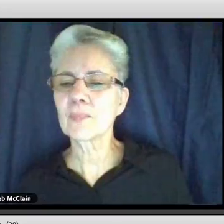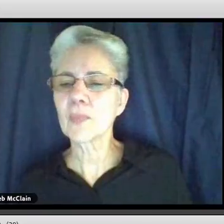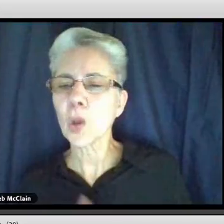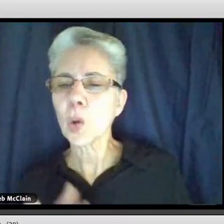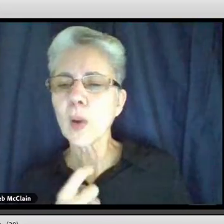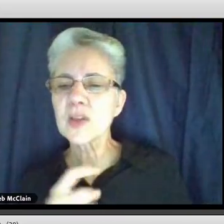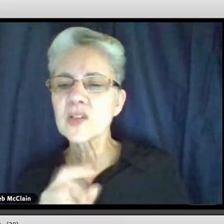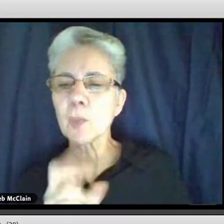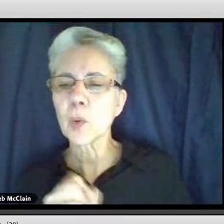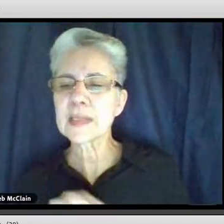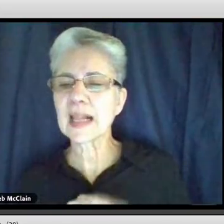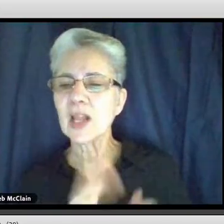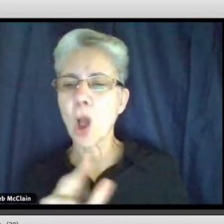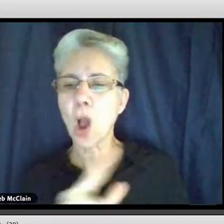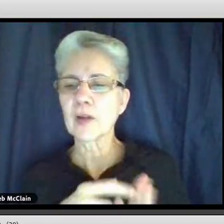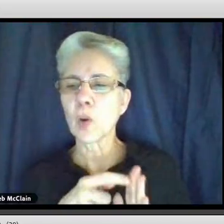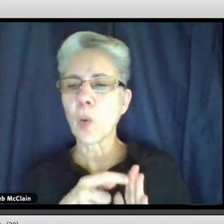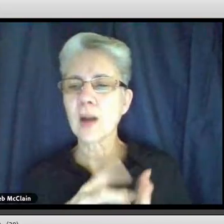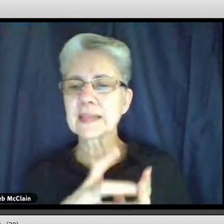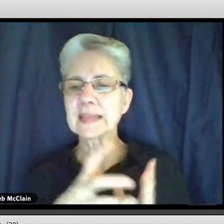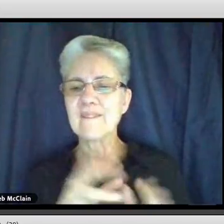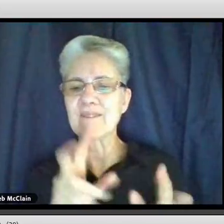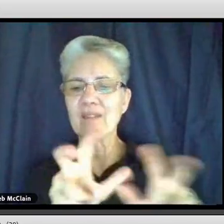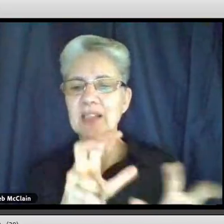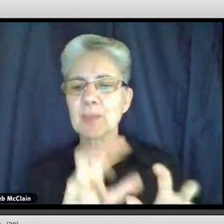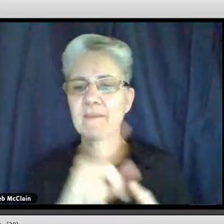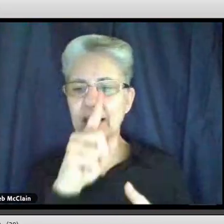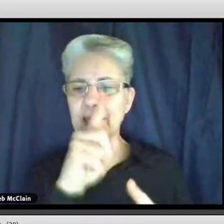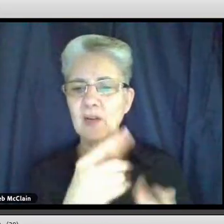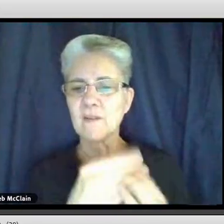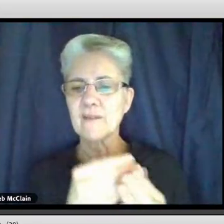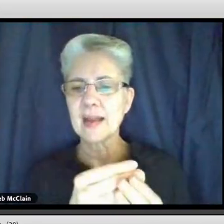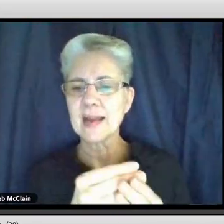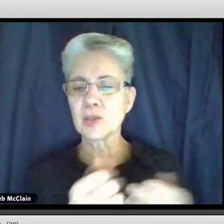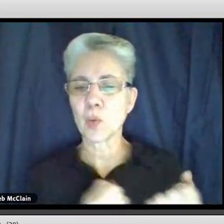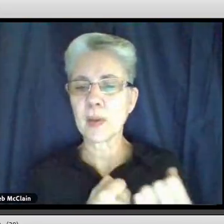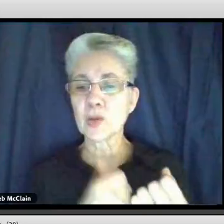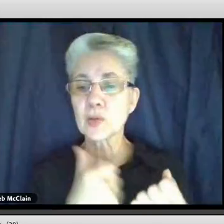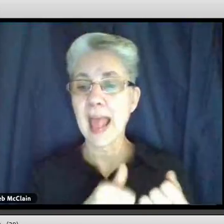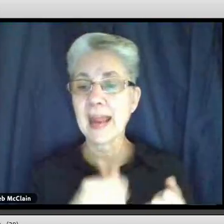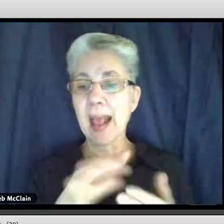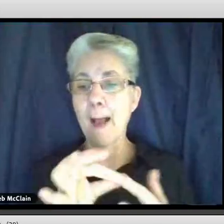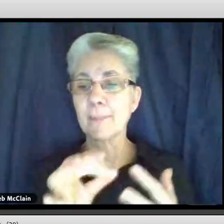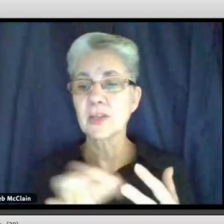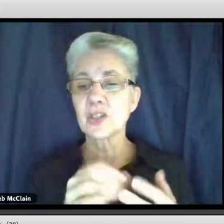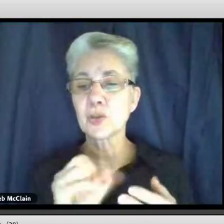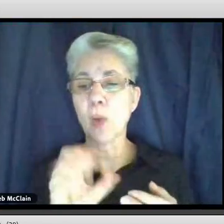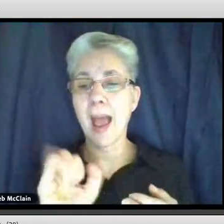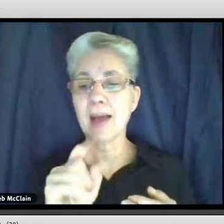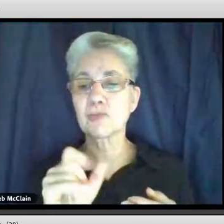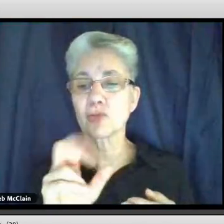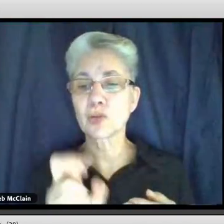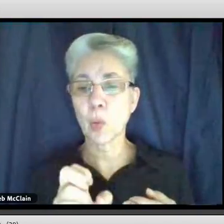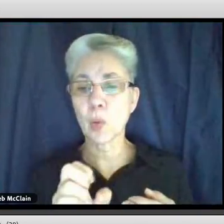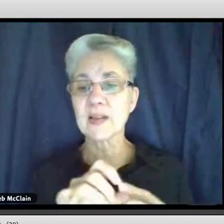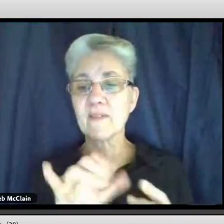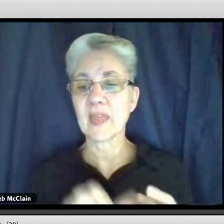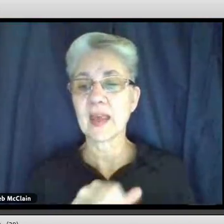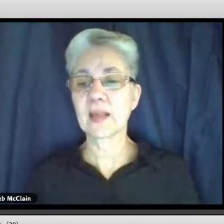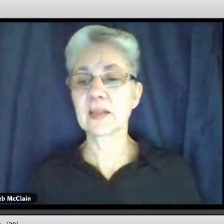Question from Chris. Clearly, this all requires a significant investment of intellectual and financial resources. Are there options available to outsource various parts of the whole?